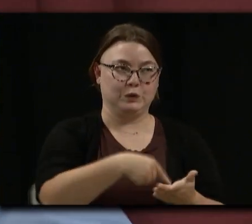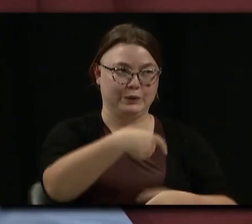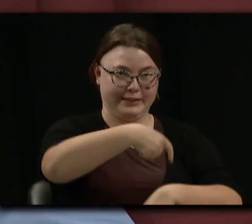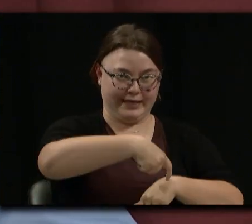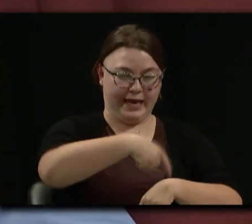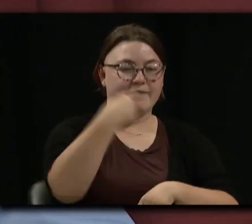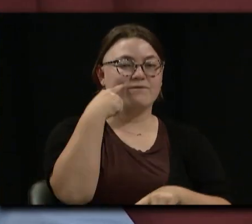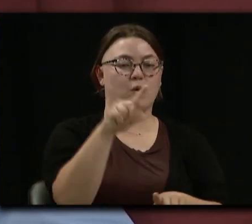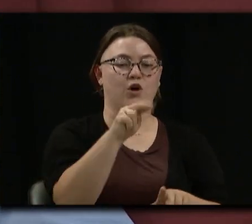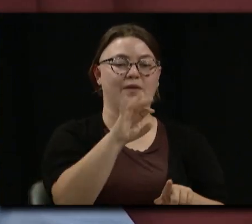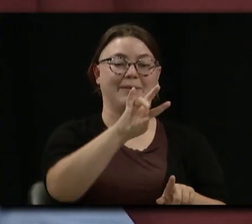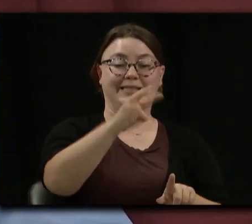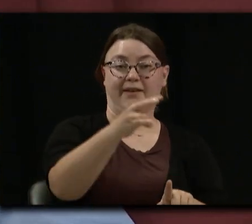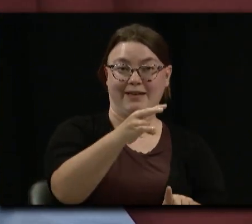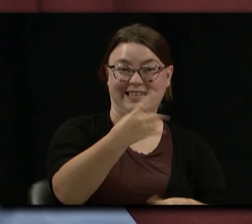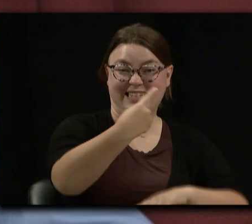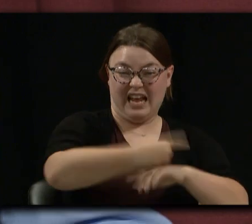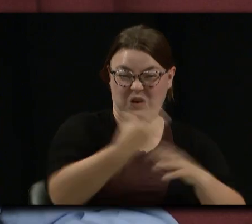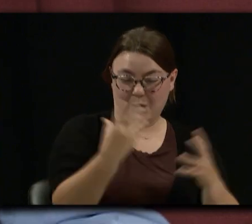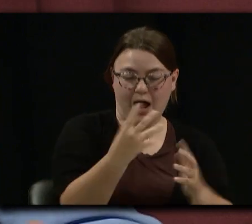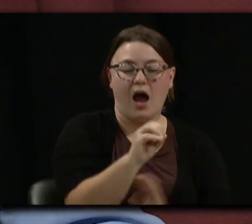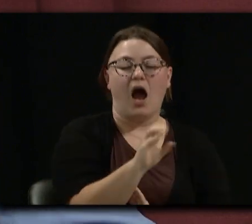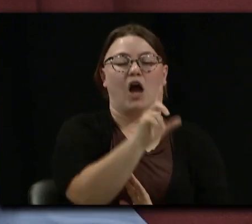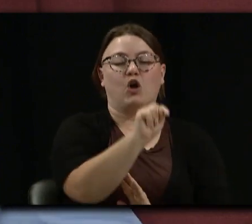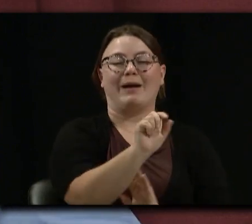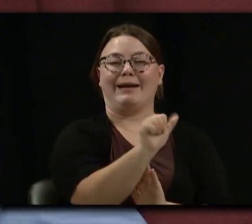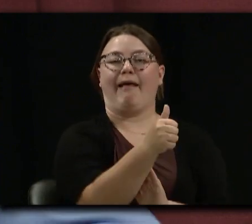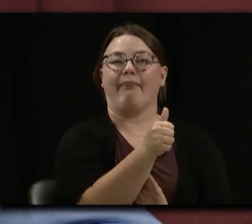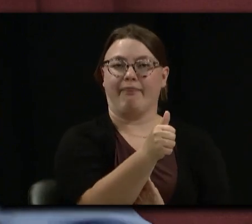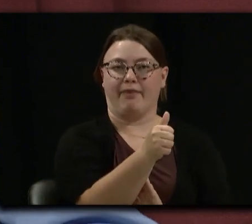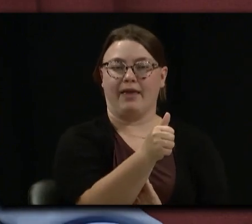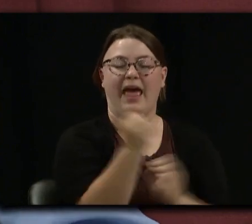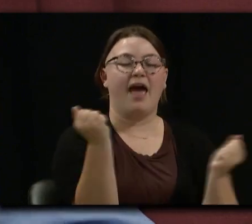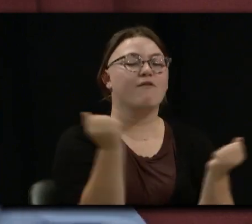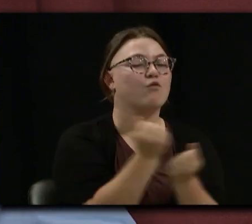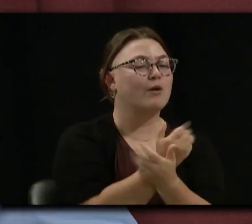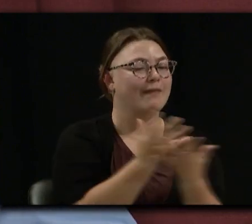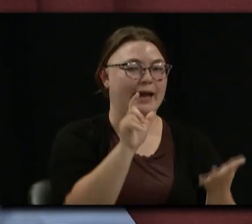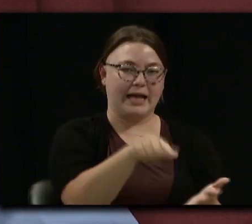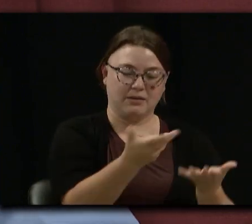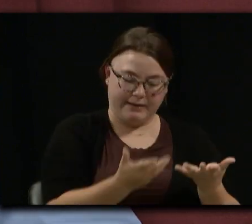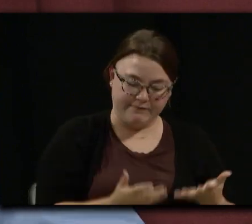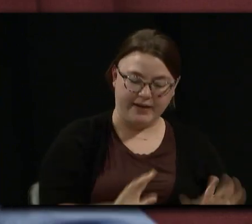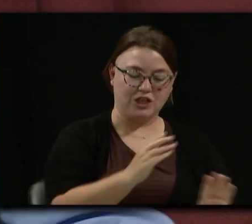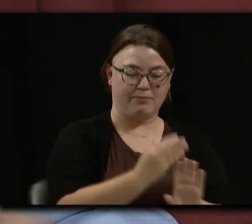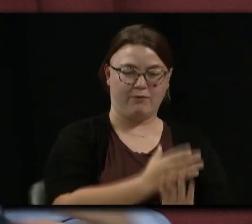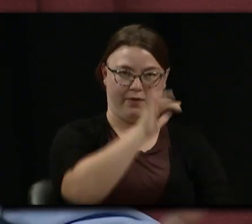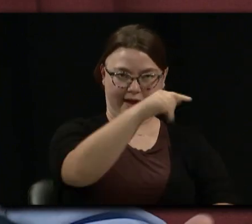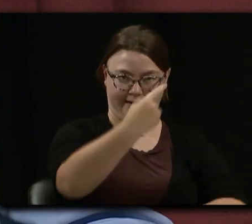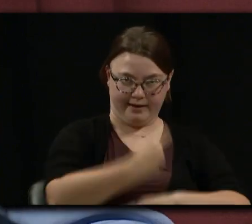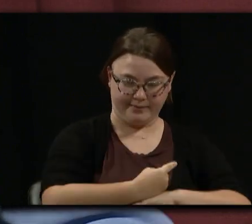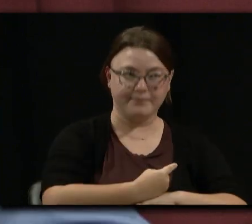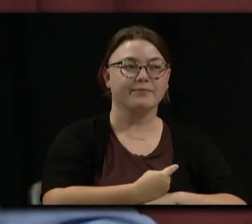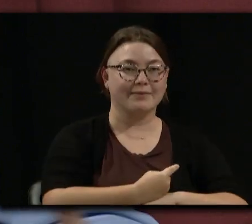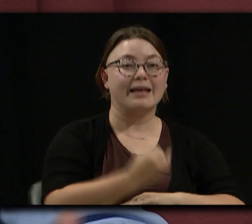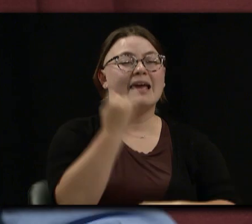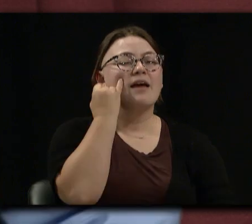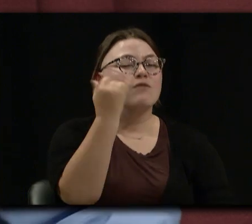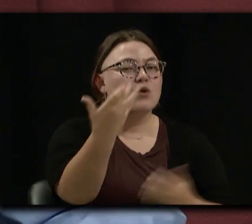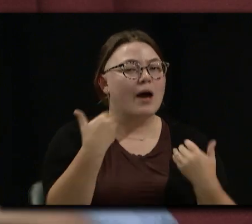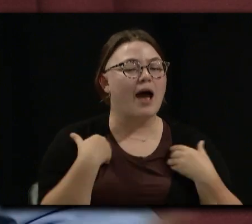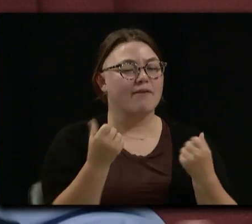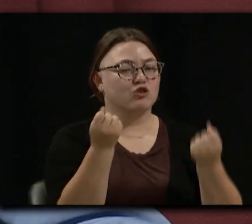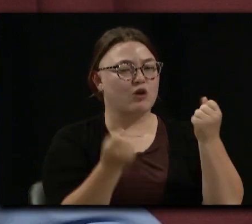7th election is October 10th. So all of that's got to get in. It is really easy. If you have a driver's license